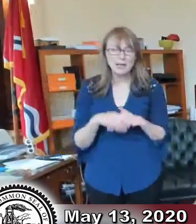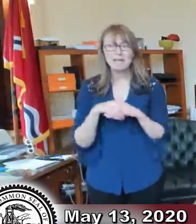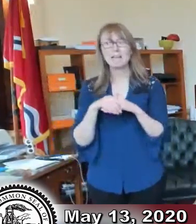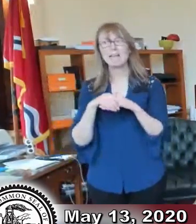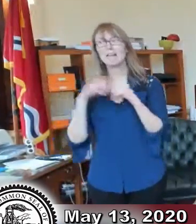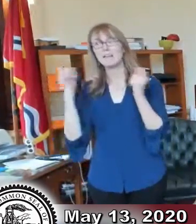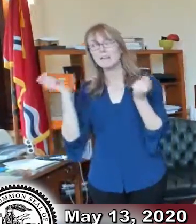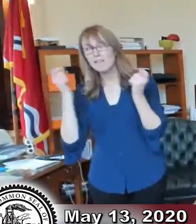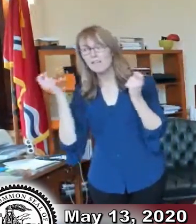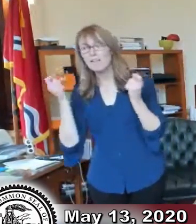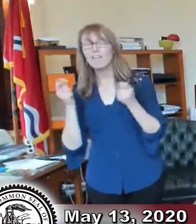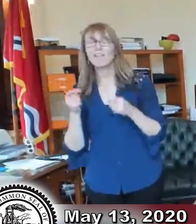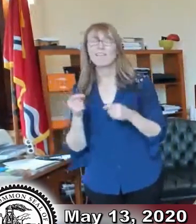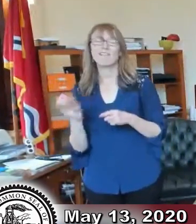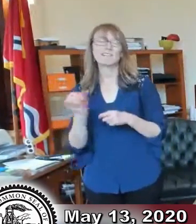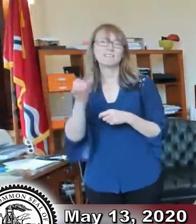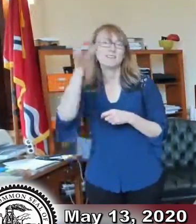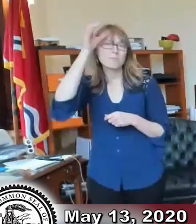that are graduating from,